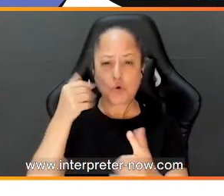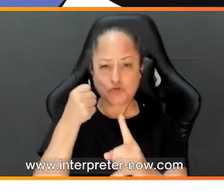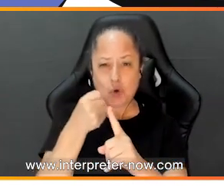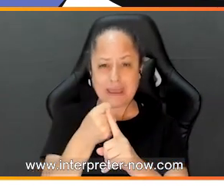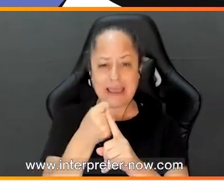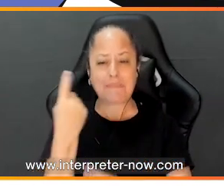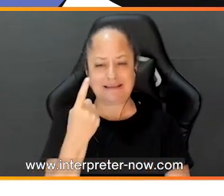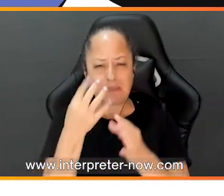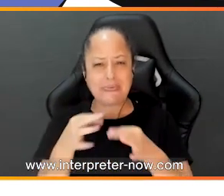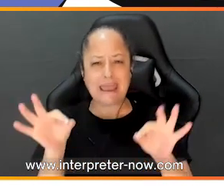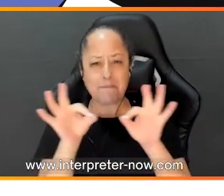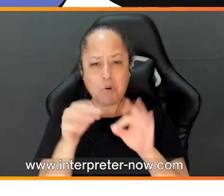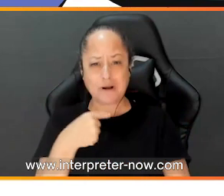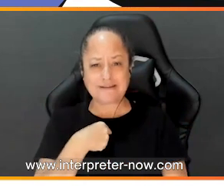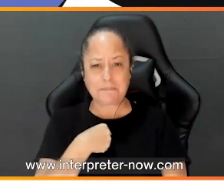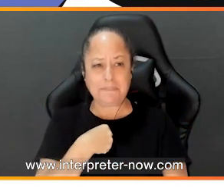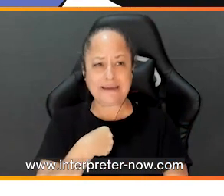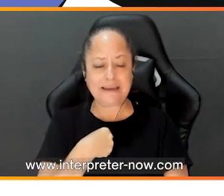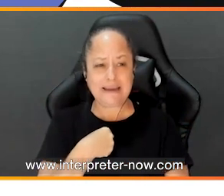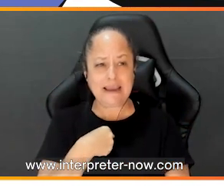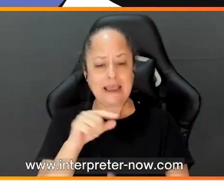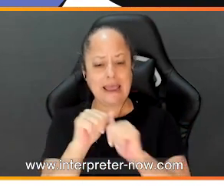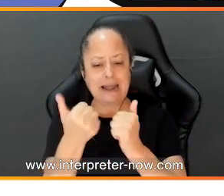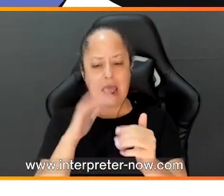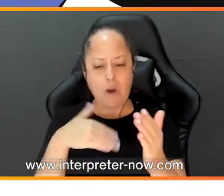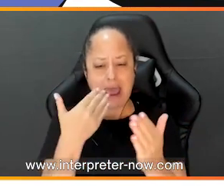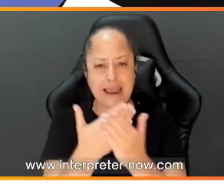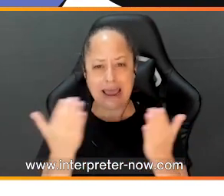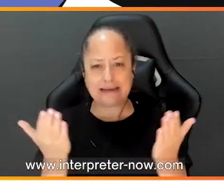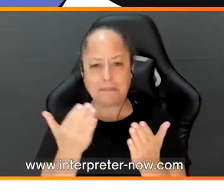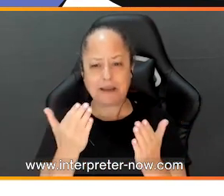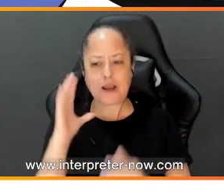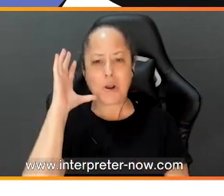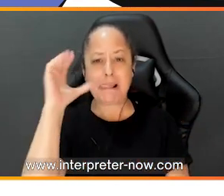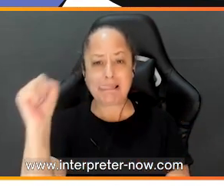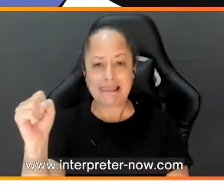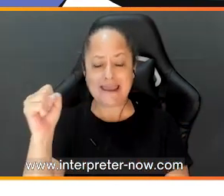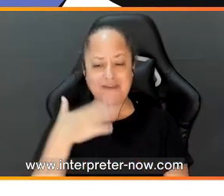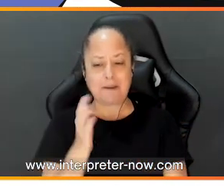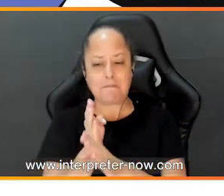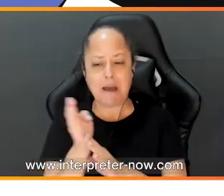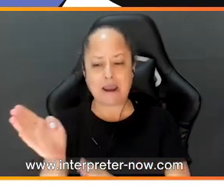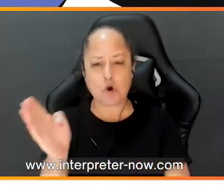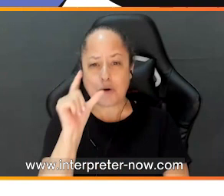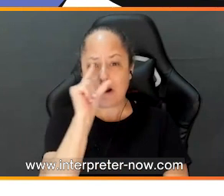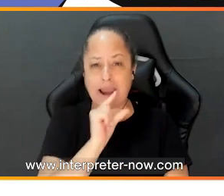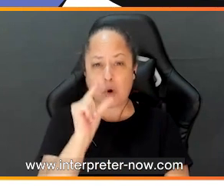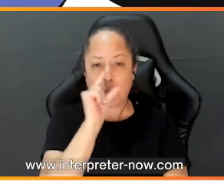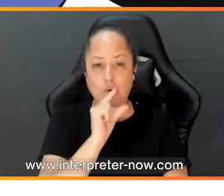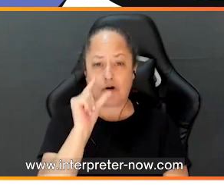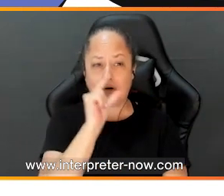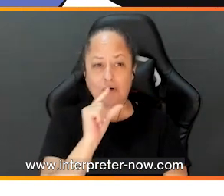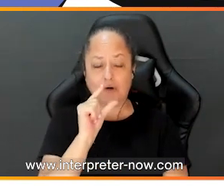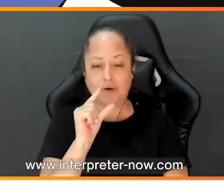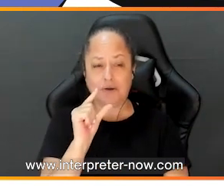for culture, for design, and for social impact, which was also something really important to me. And ultimately, how I ended up here